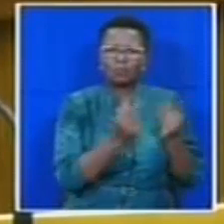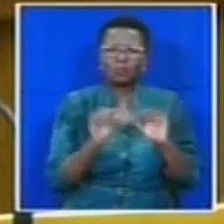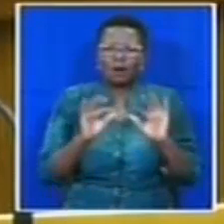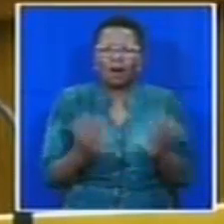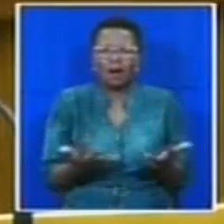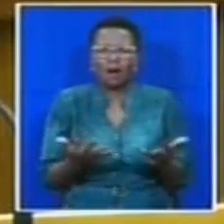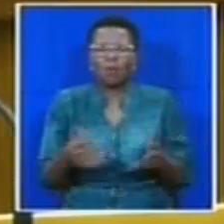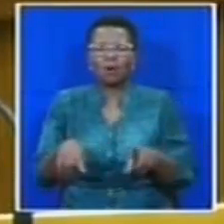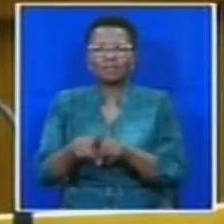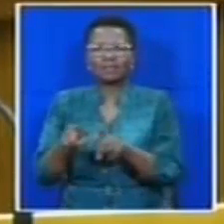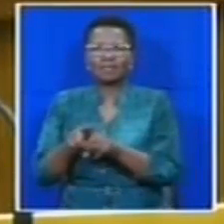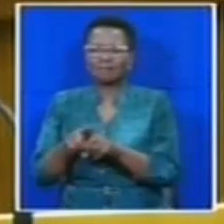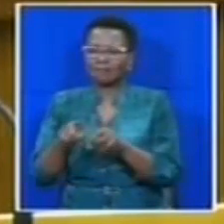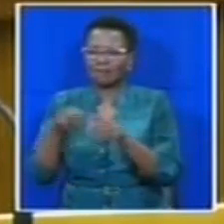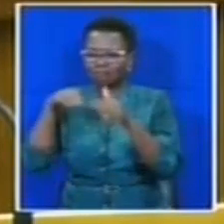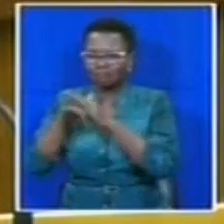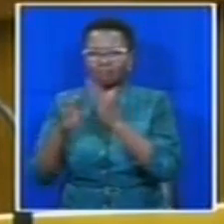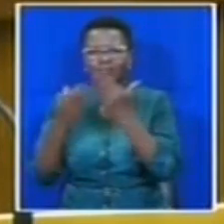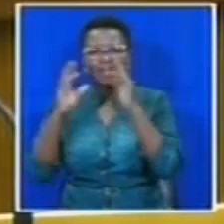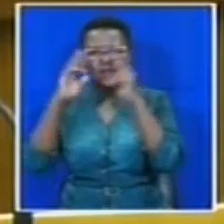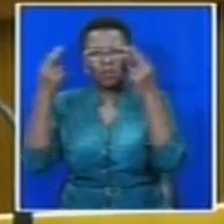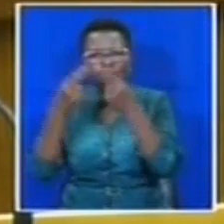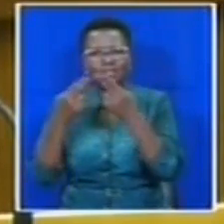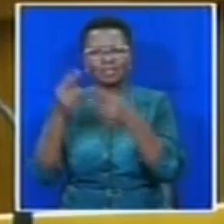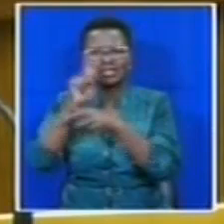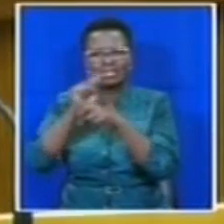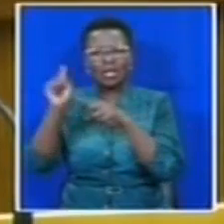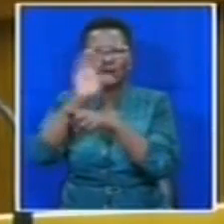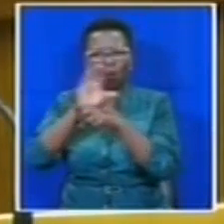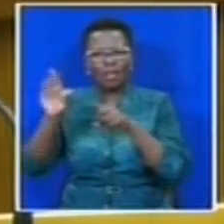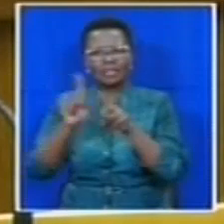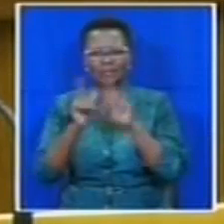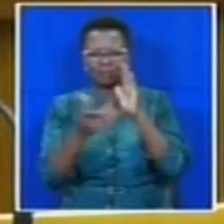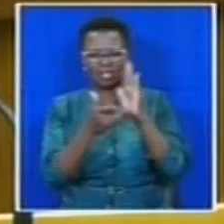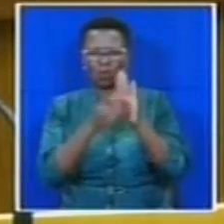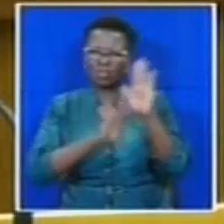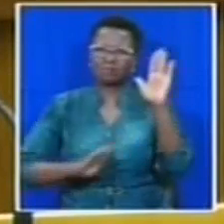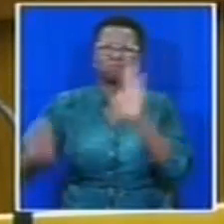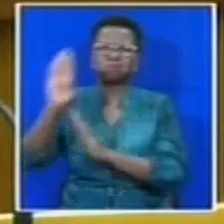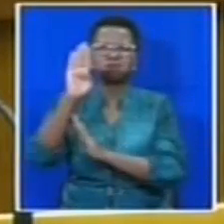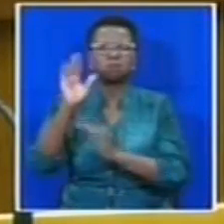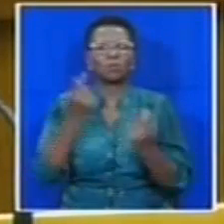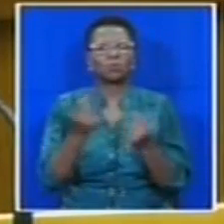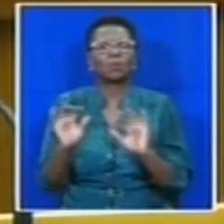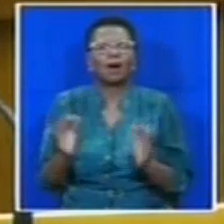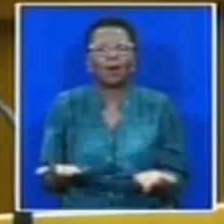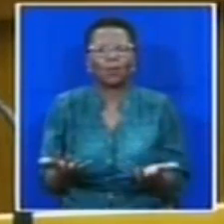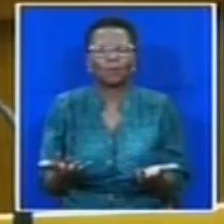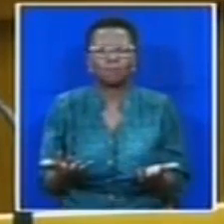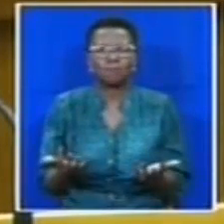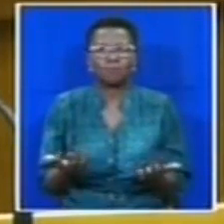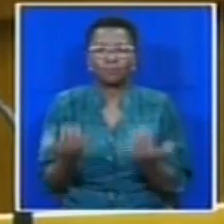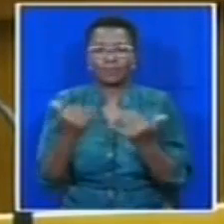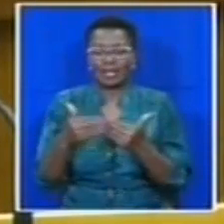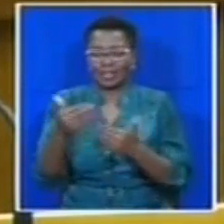expand access to further education and advance our technology capabilities. The economic environment this